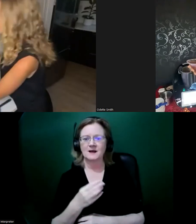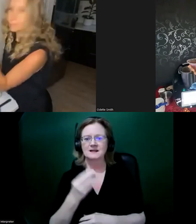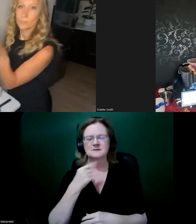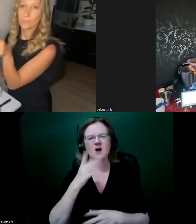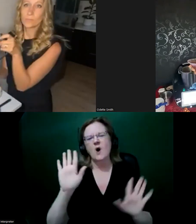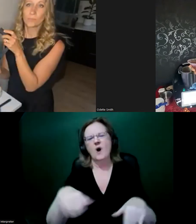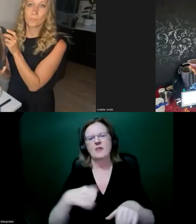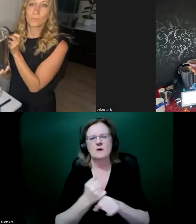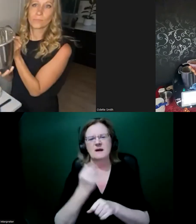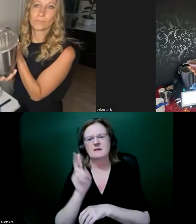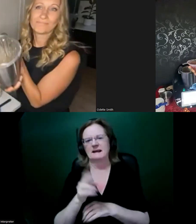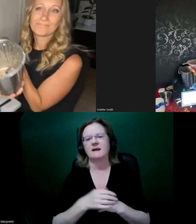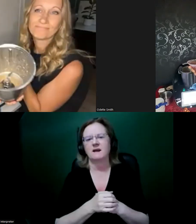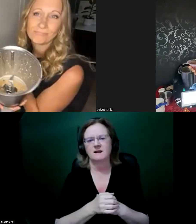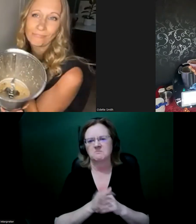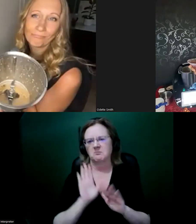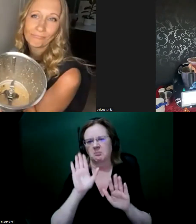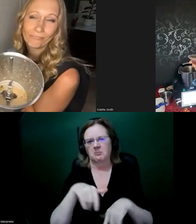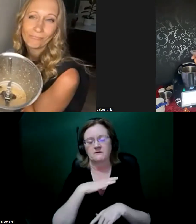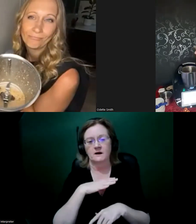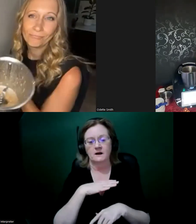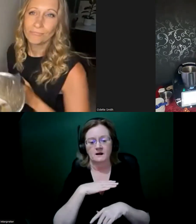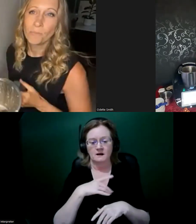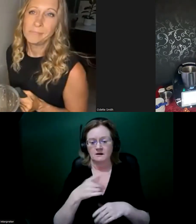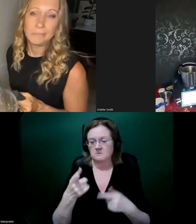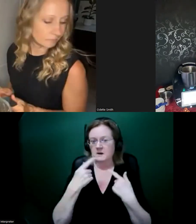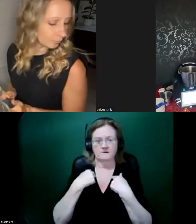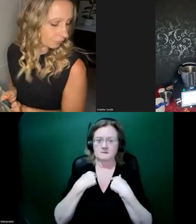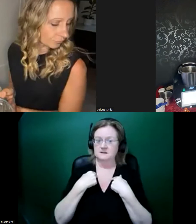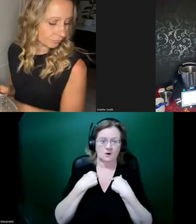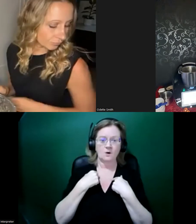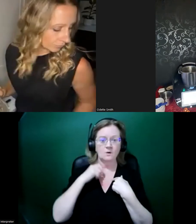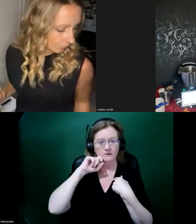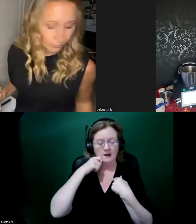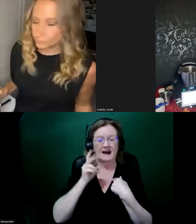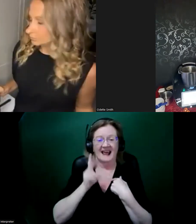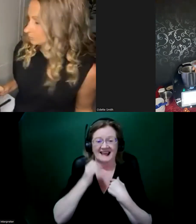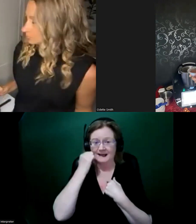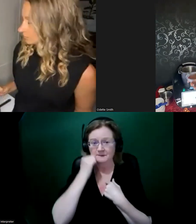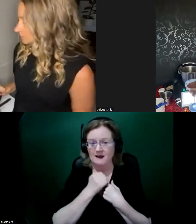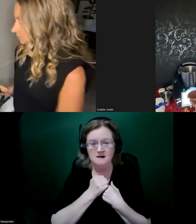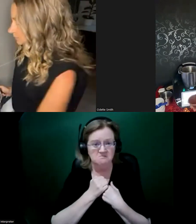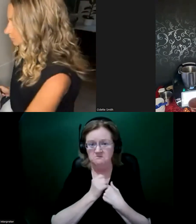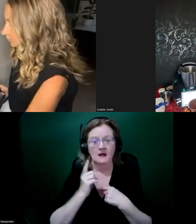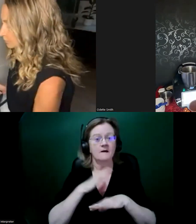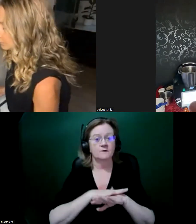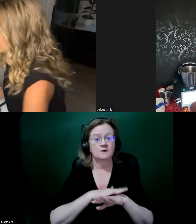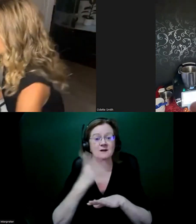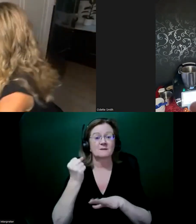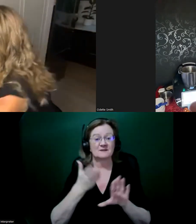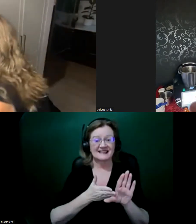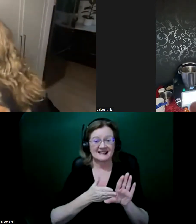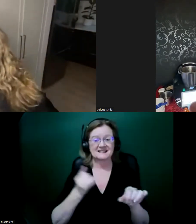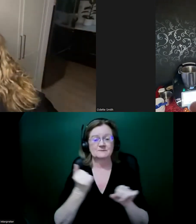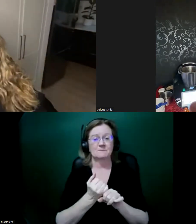again. And at this point, we have no notification that will ever happen. This is the first time in 50 years we've made